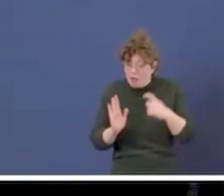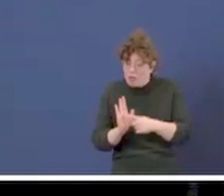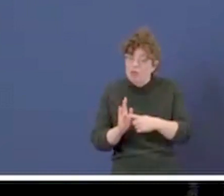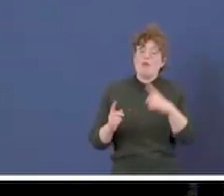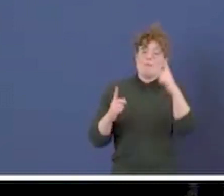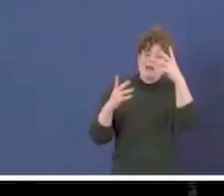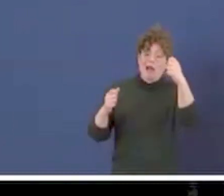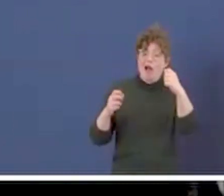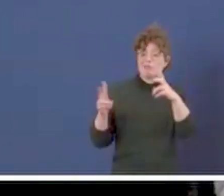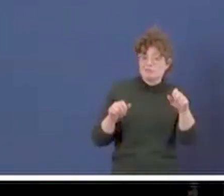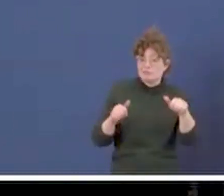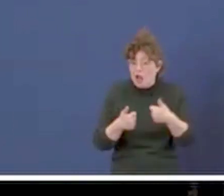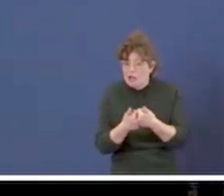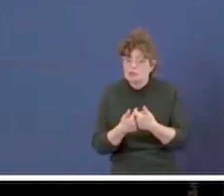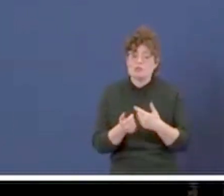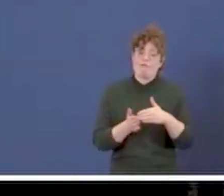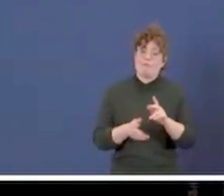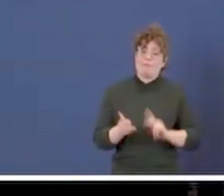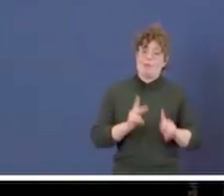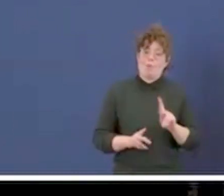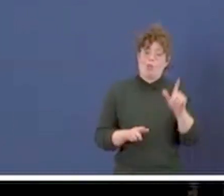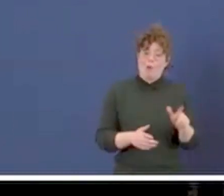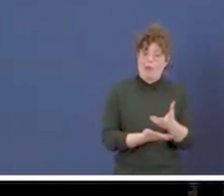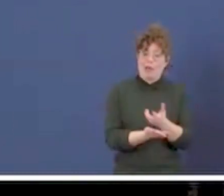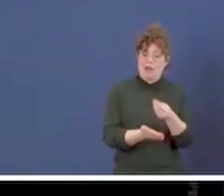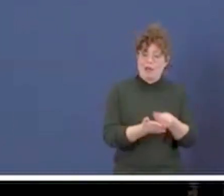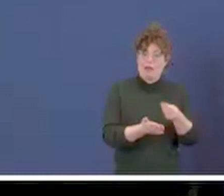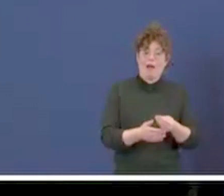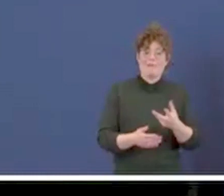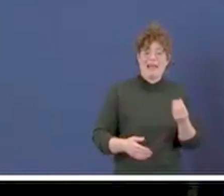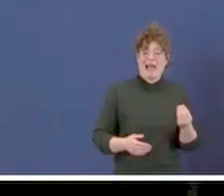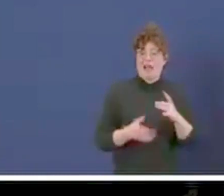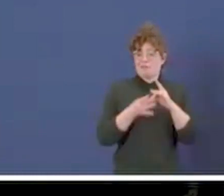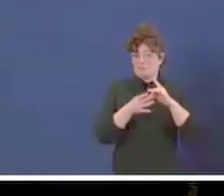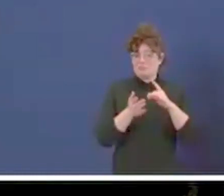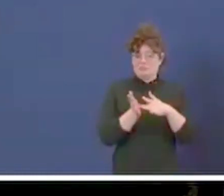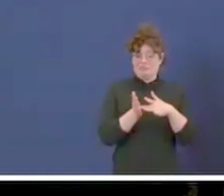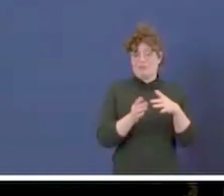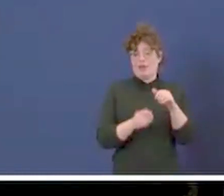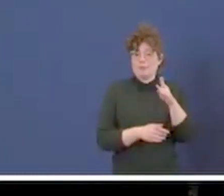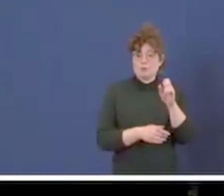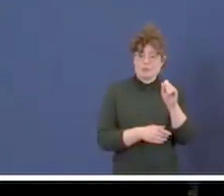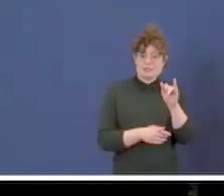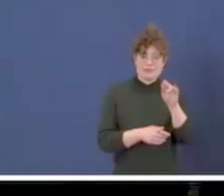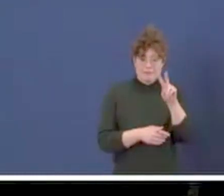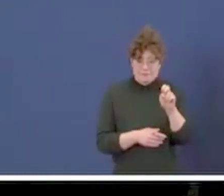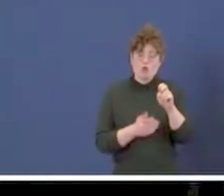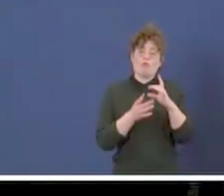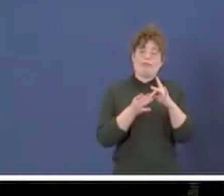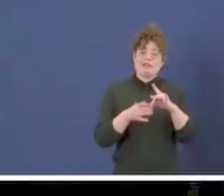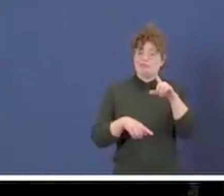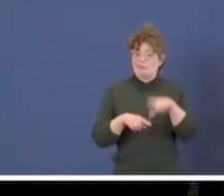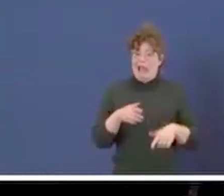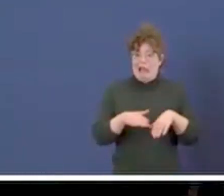often low-income people in an abusive relationship are not able to access health care. Maybe they don't have transportation.